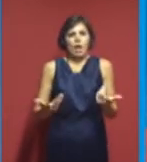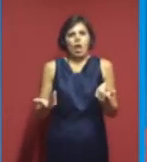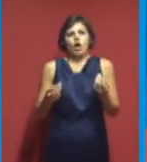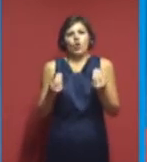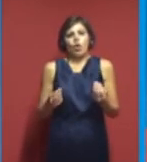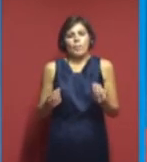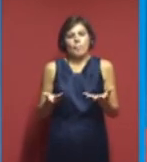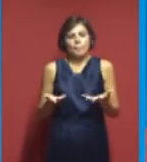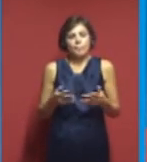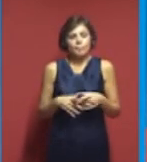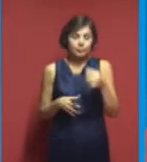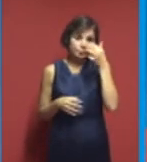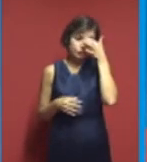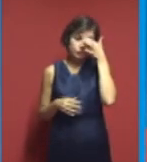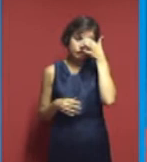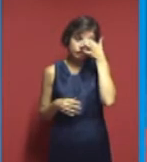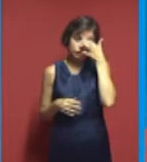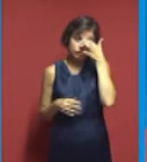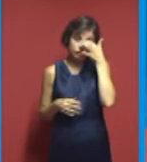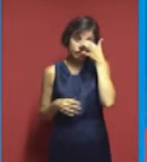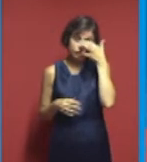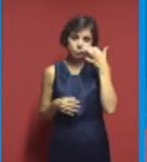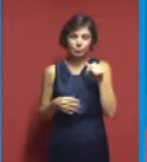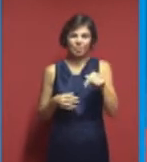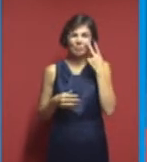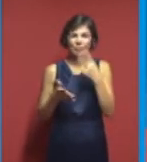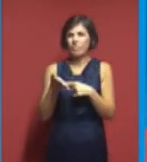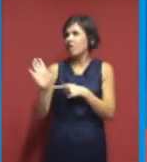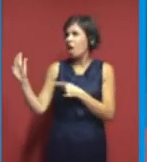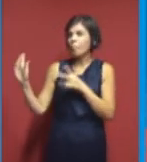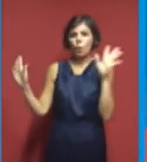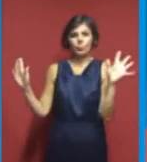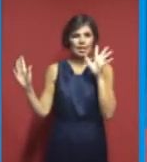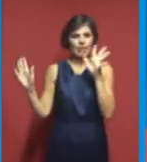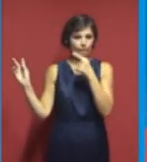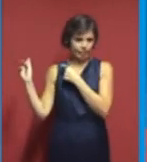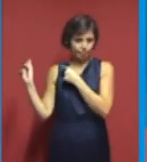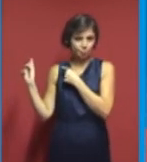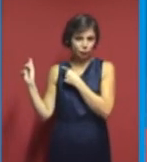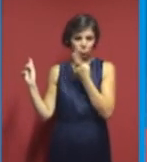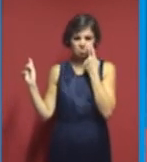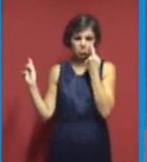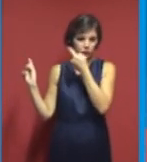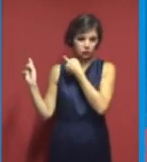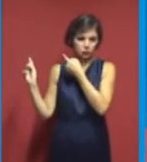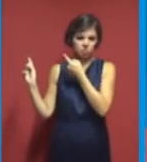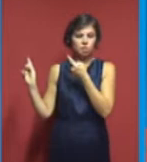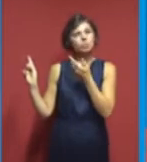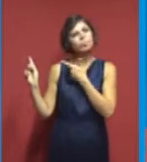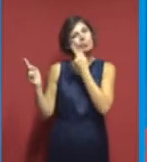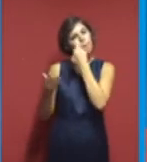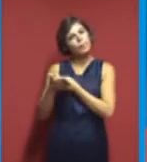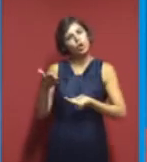And I'm going to show you some of examples, let's say, in different scales. In Barcelona, we have the Fab City project on development with